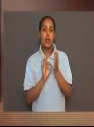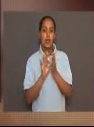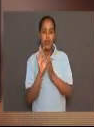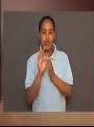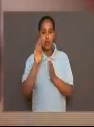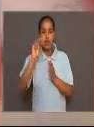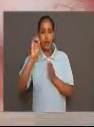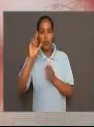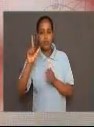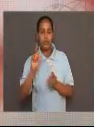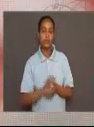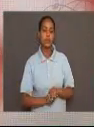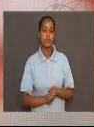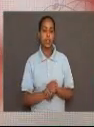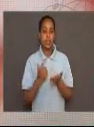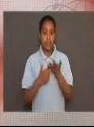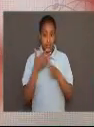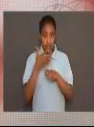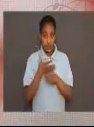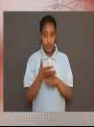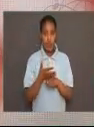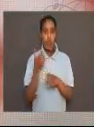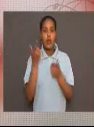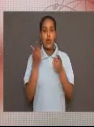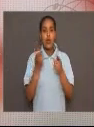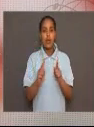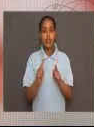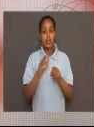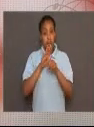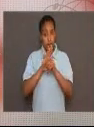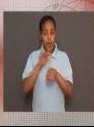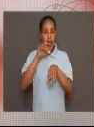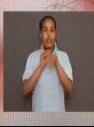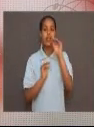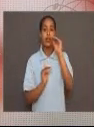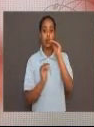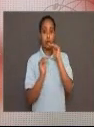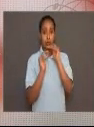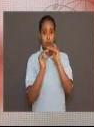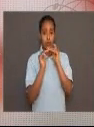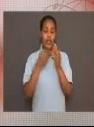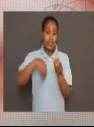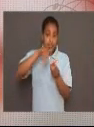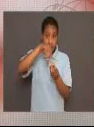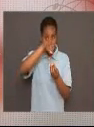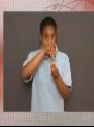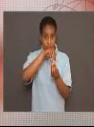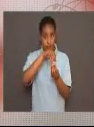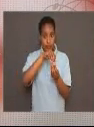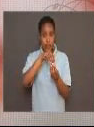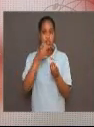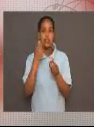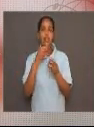moles. Thus, when the pressure at equilibrium is increased,